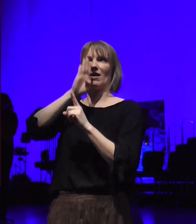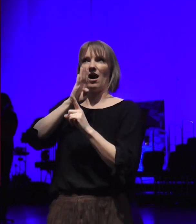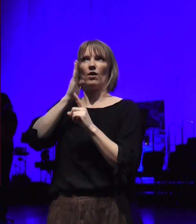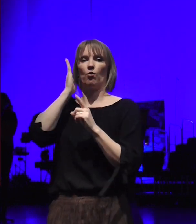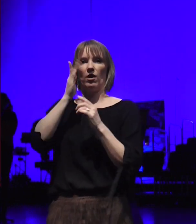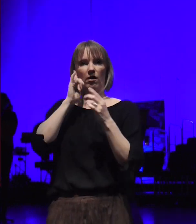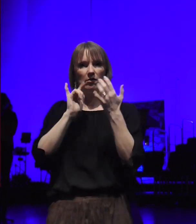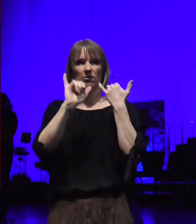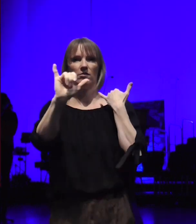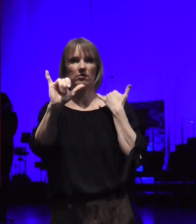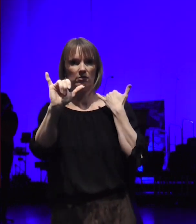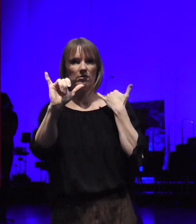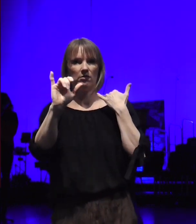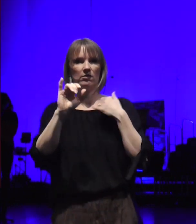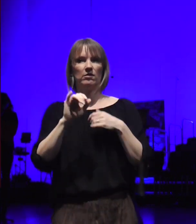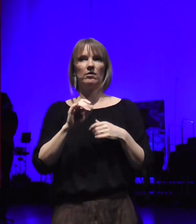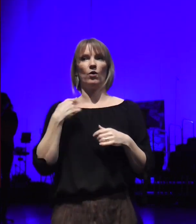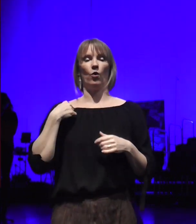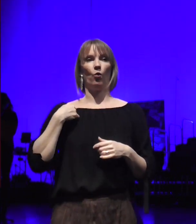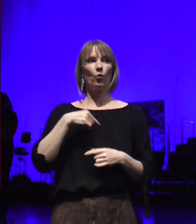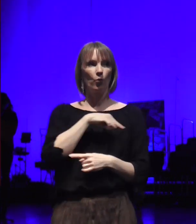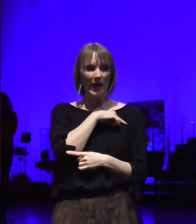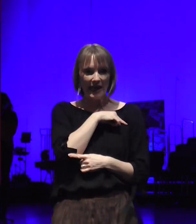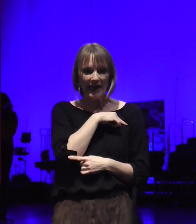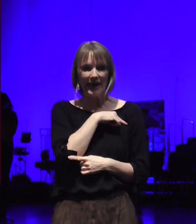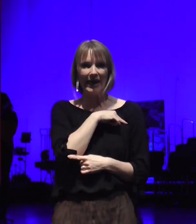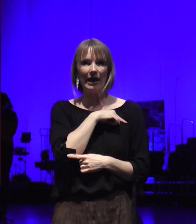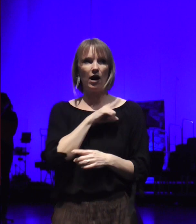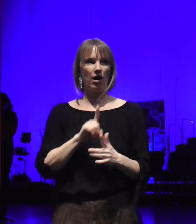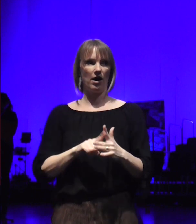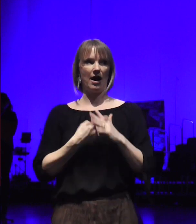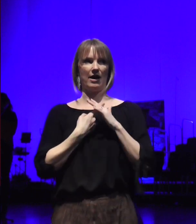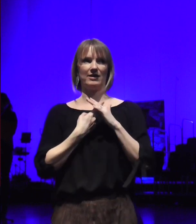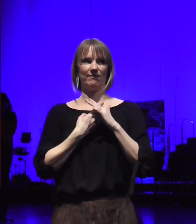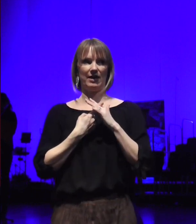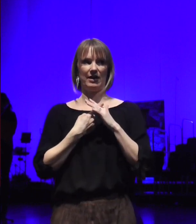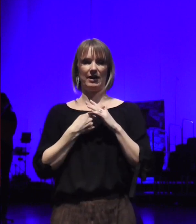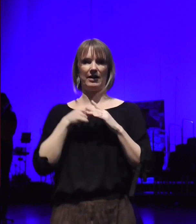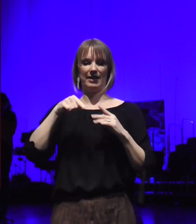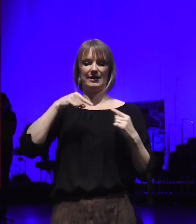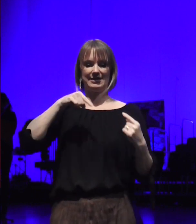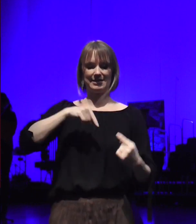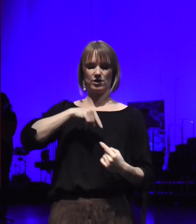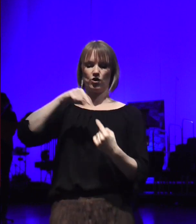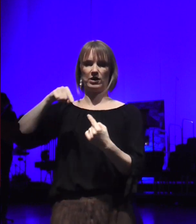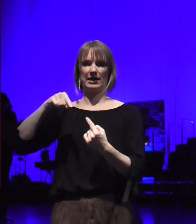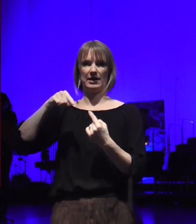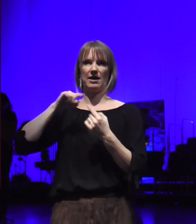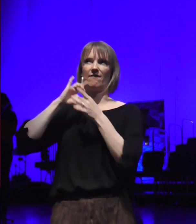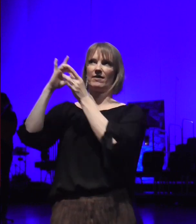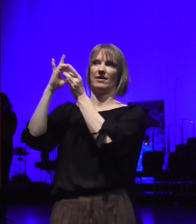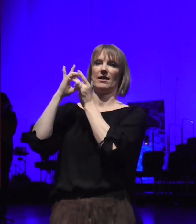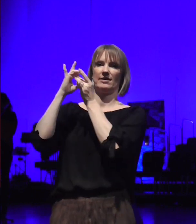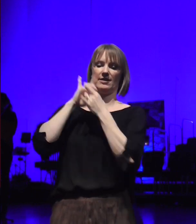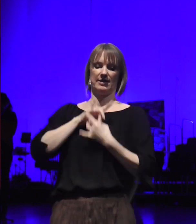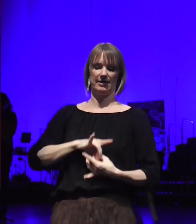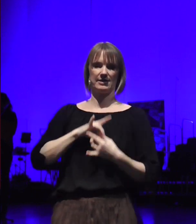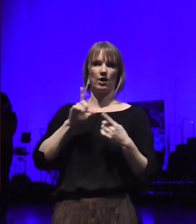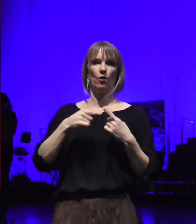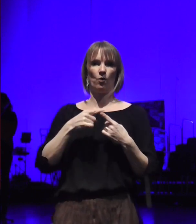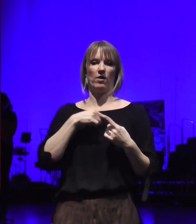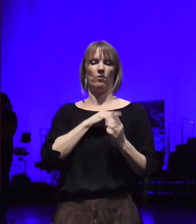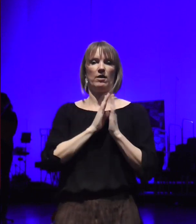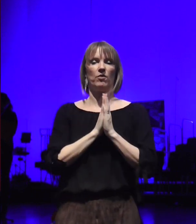and is. We are activating this circuit of connectedness when we pray. We